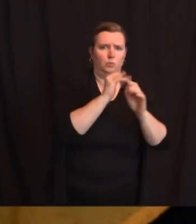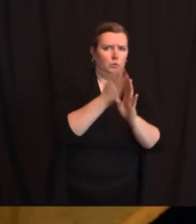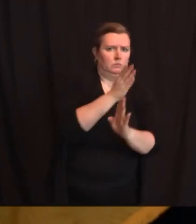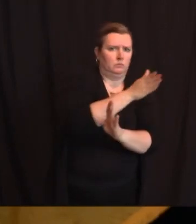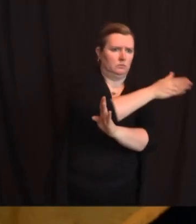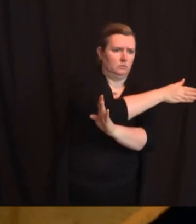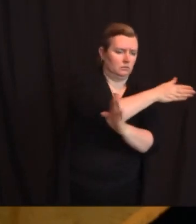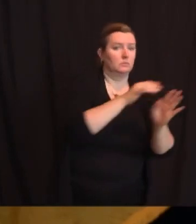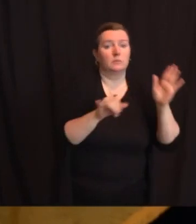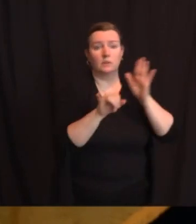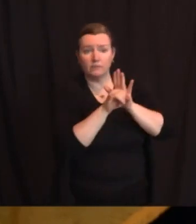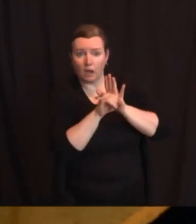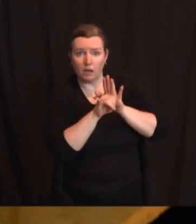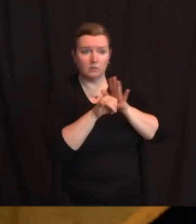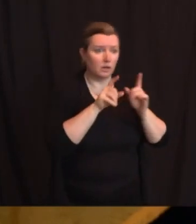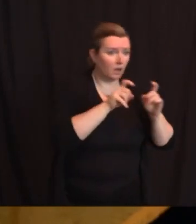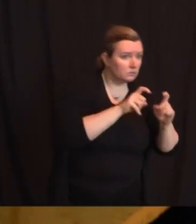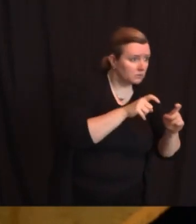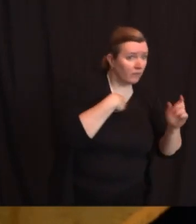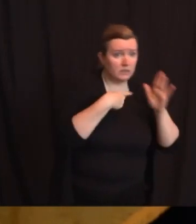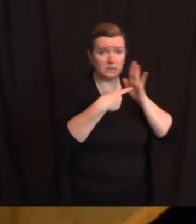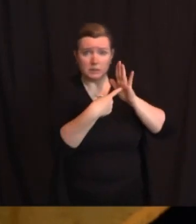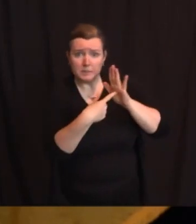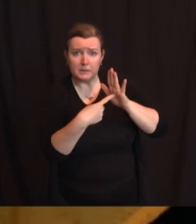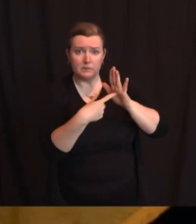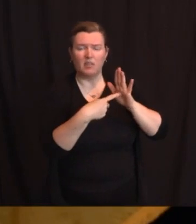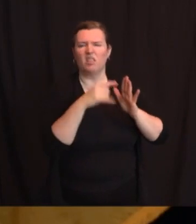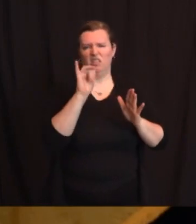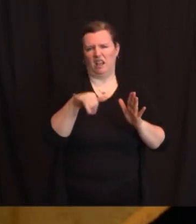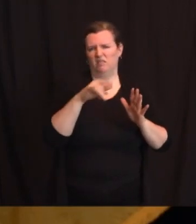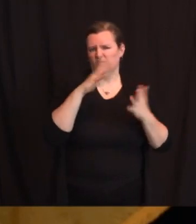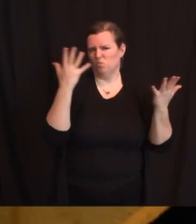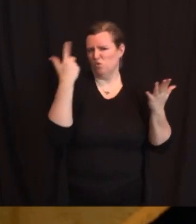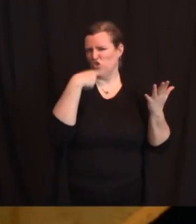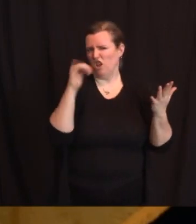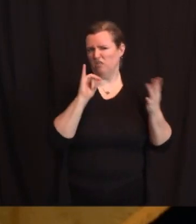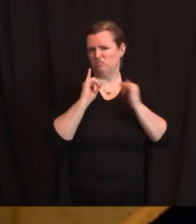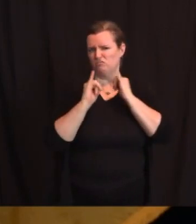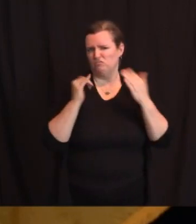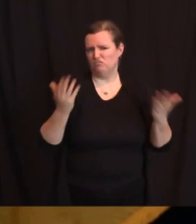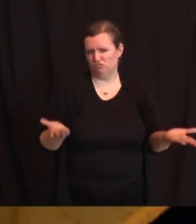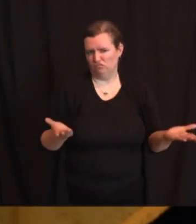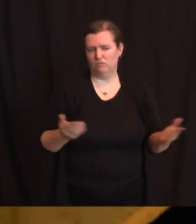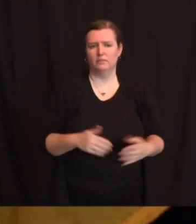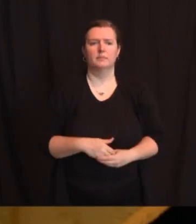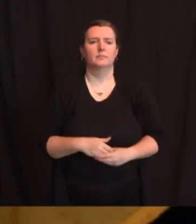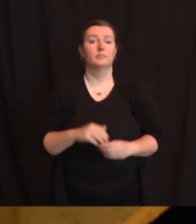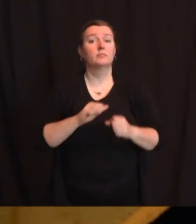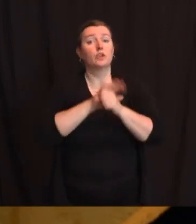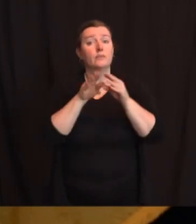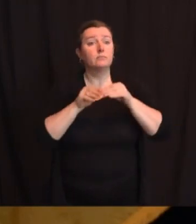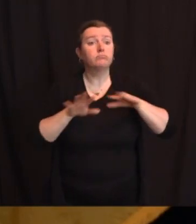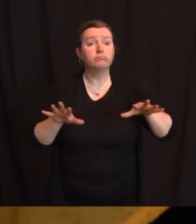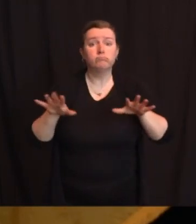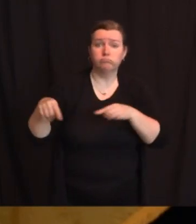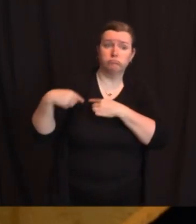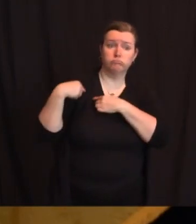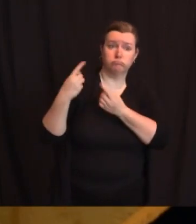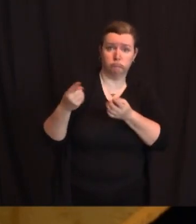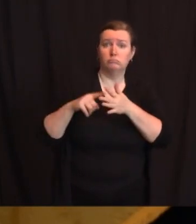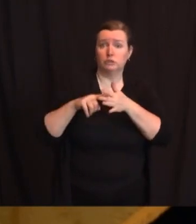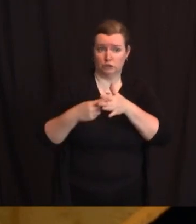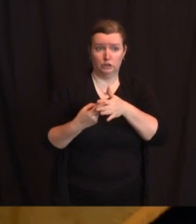for symptoms. Since the beginning of the epidemic, testing of symptomatic individuals in high-risk populations have